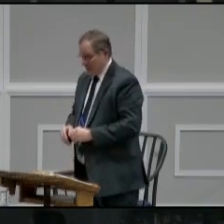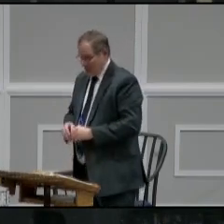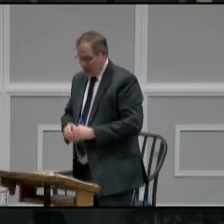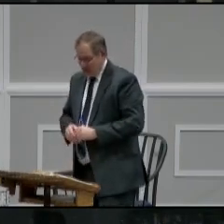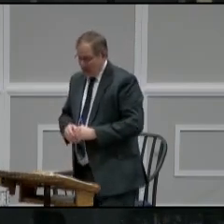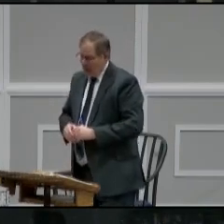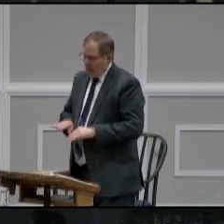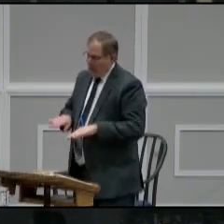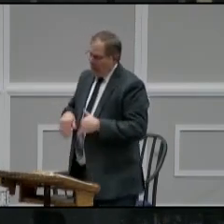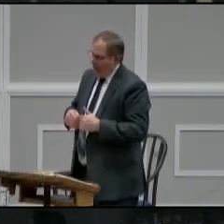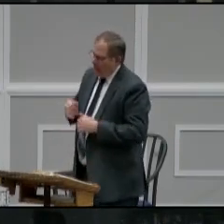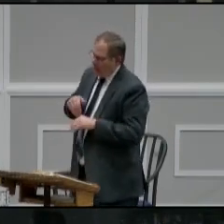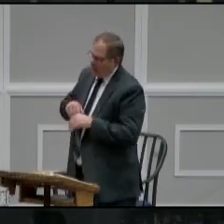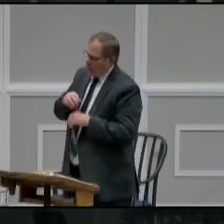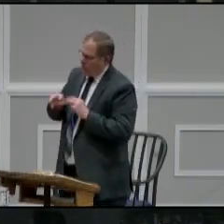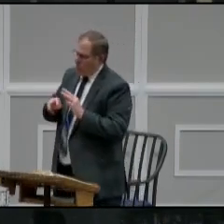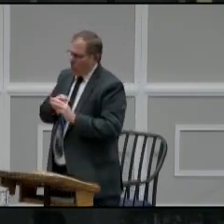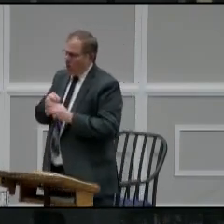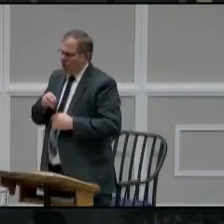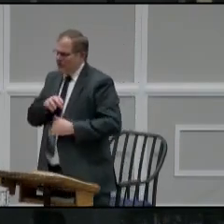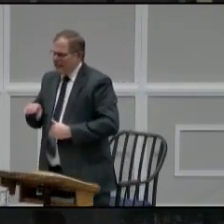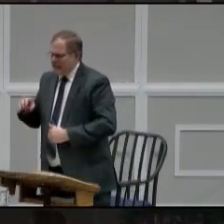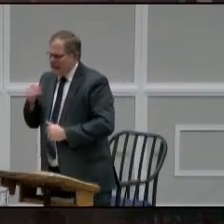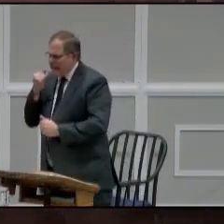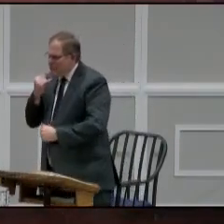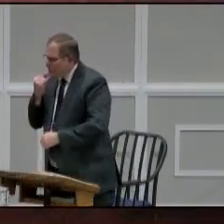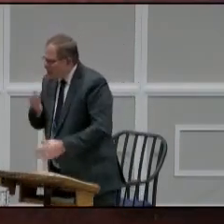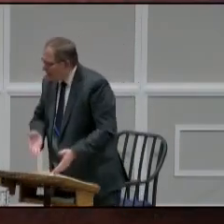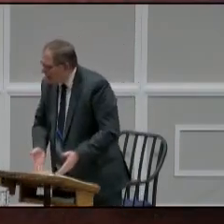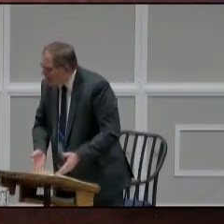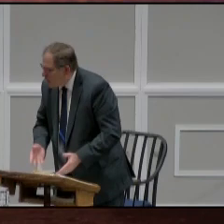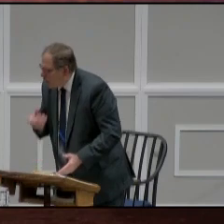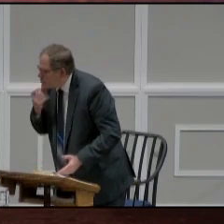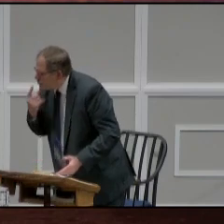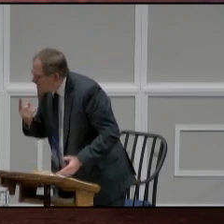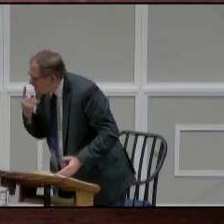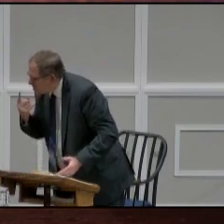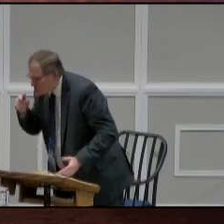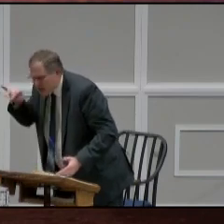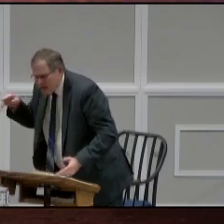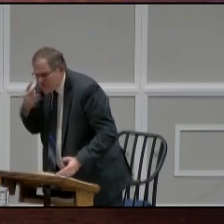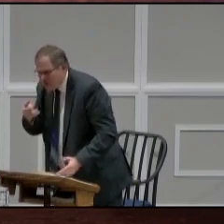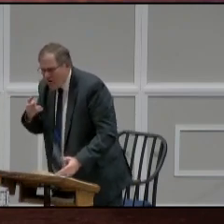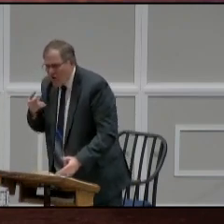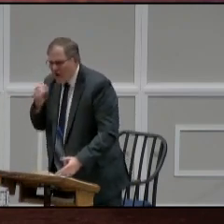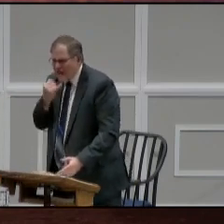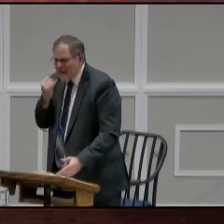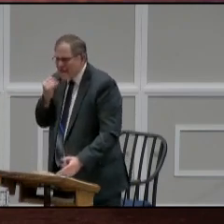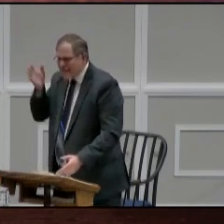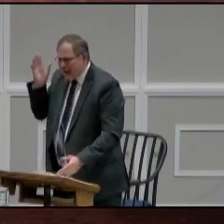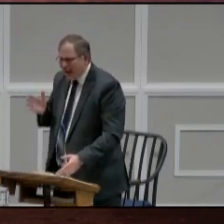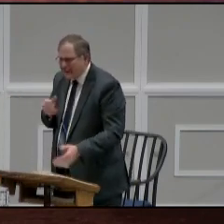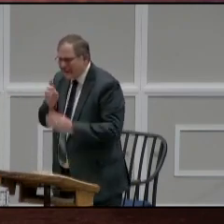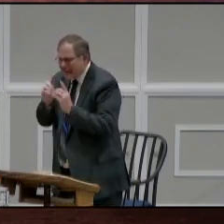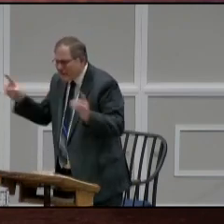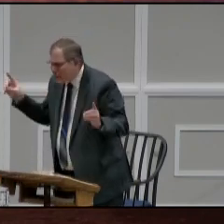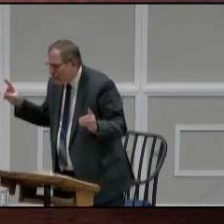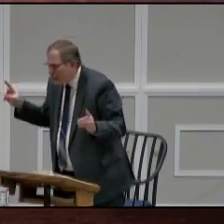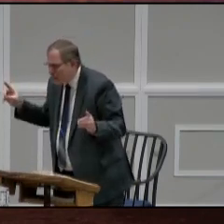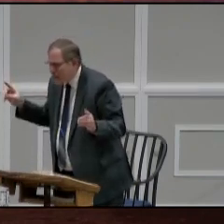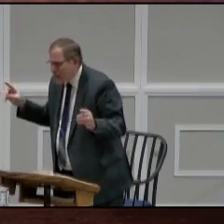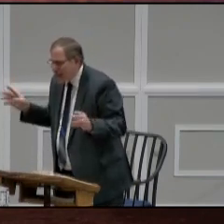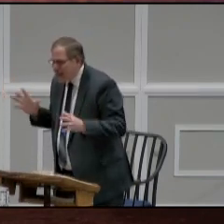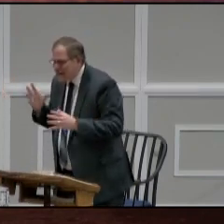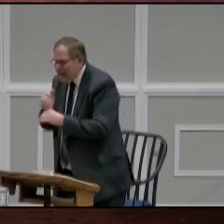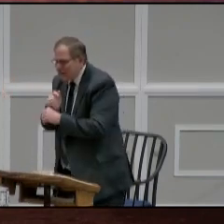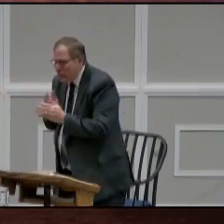idolatry. How in the world did Israel, who had just seen God deliver through 10 plagues, who had just seen God take them through the